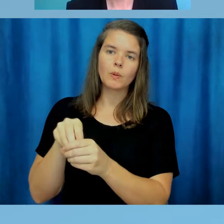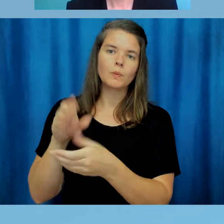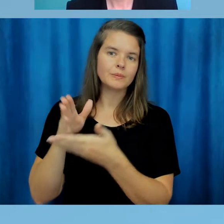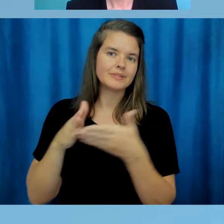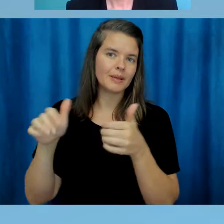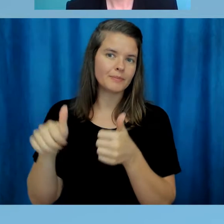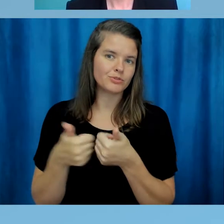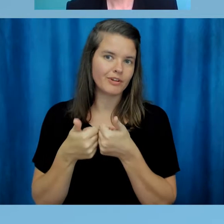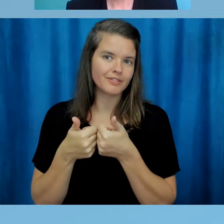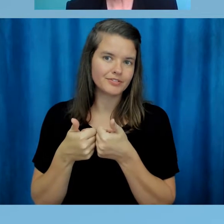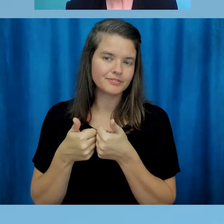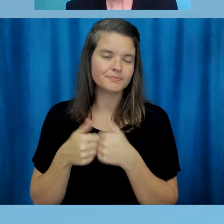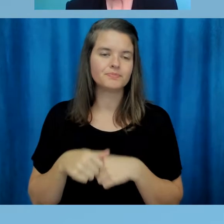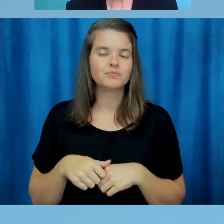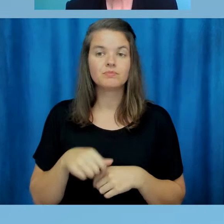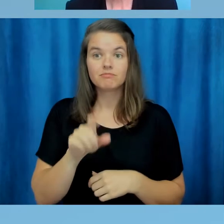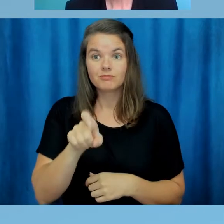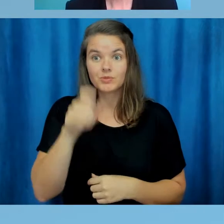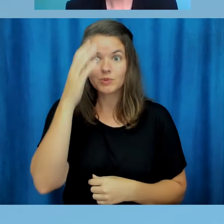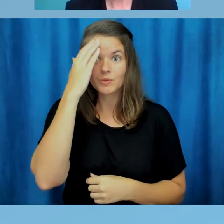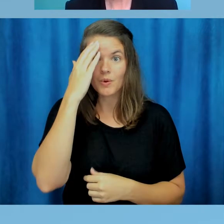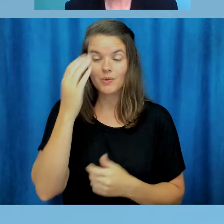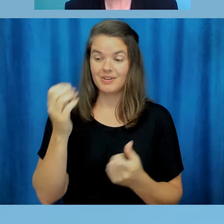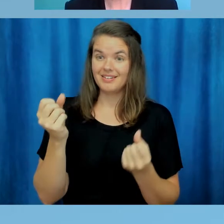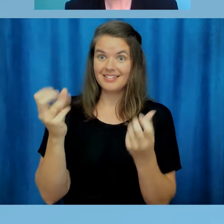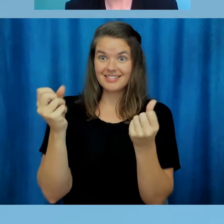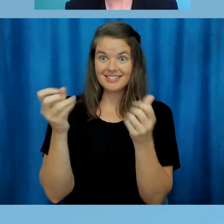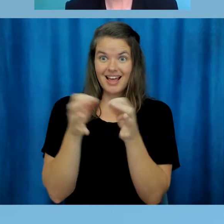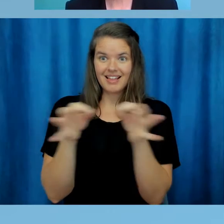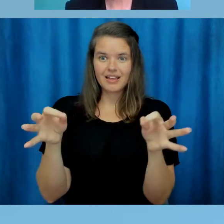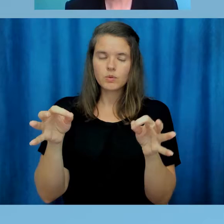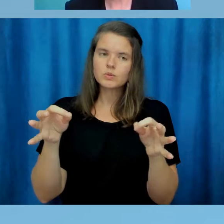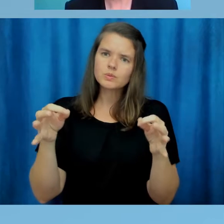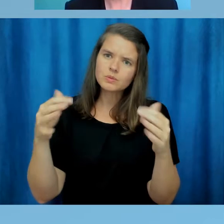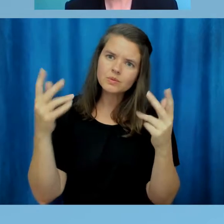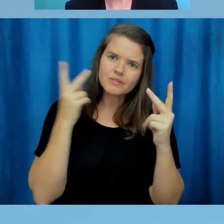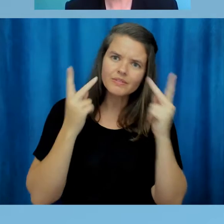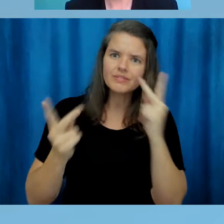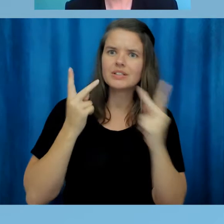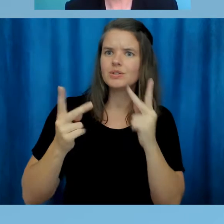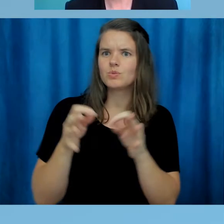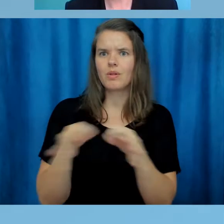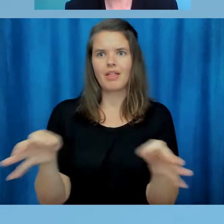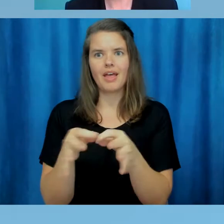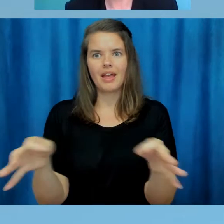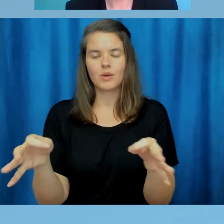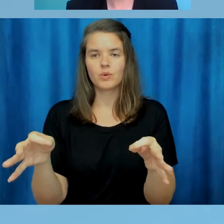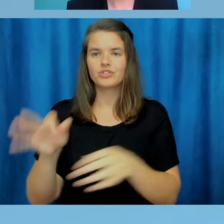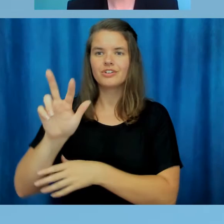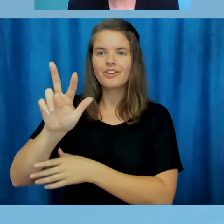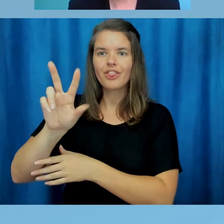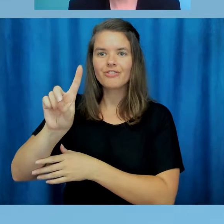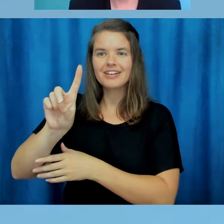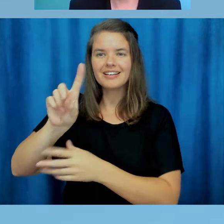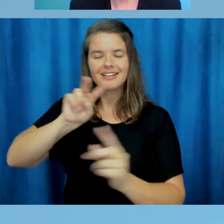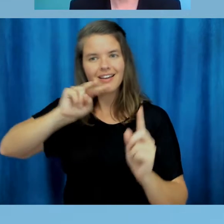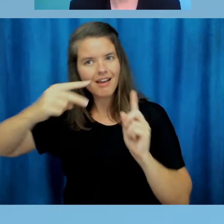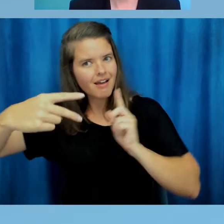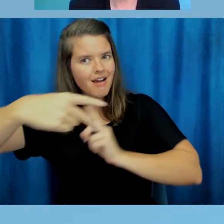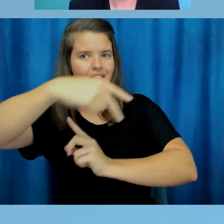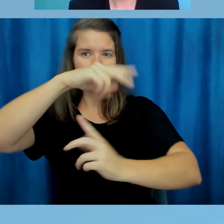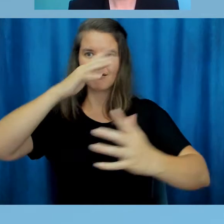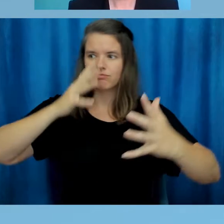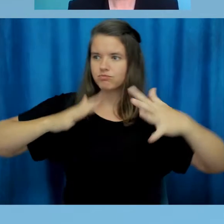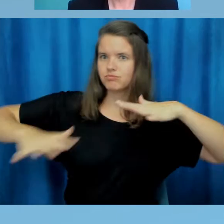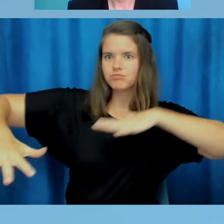VRI. You should know that sign languages are visual languages, and they are three-dimensional